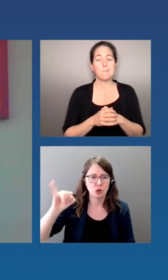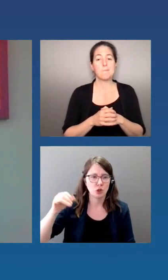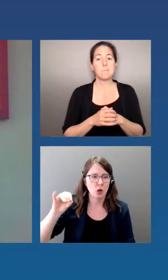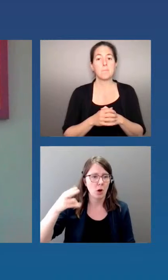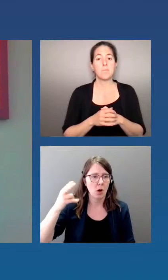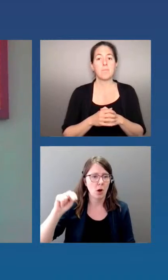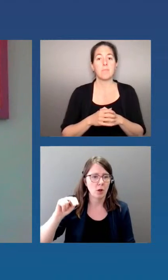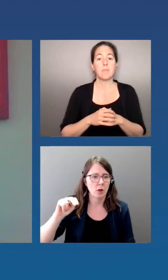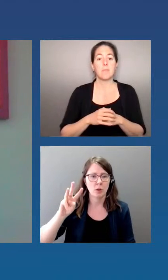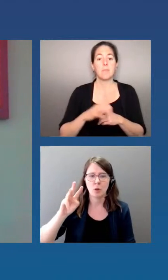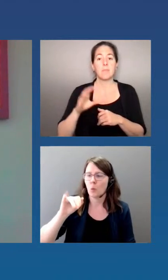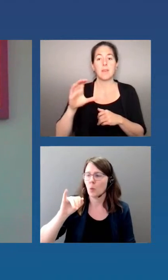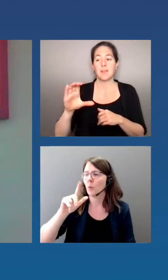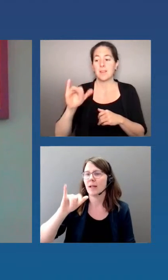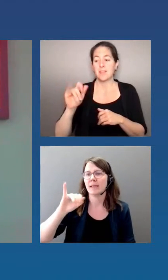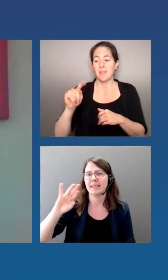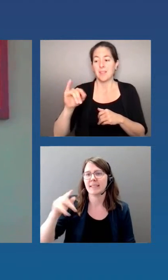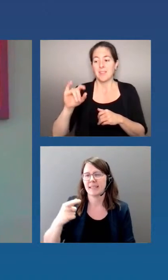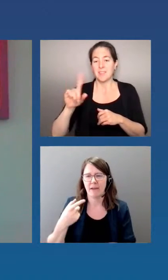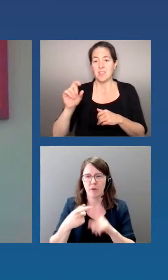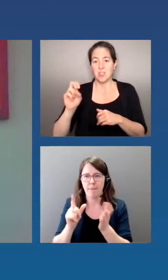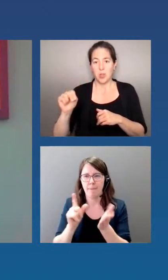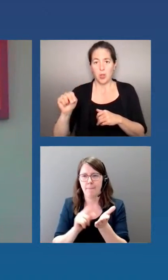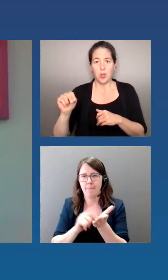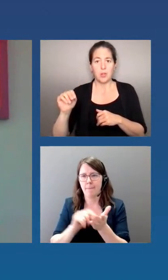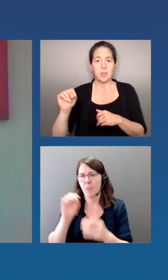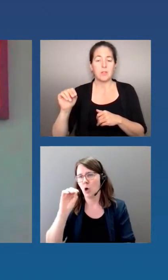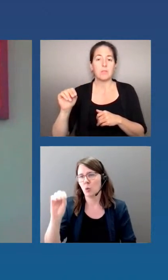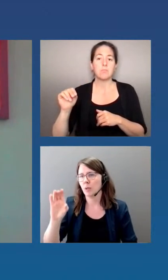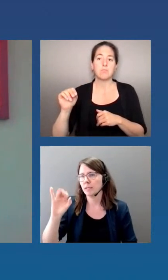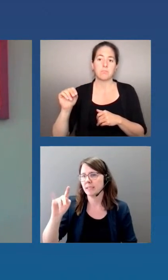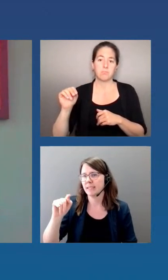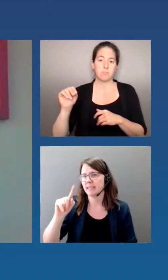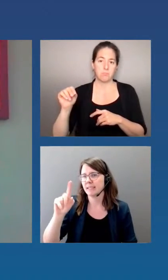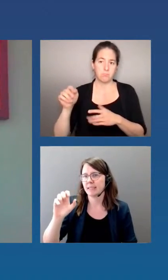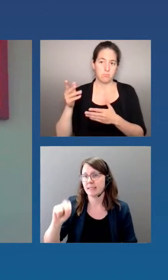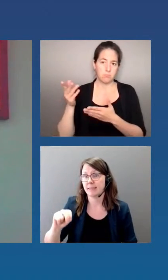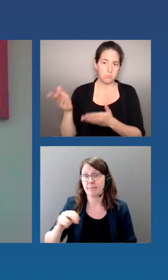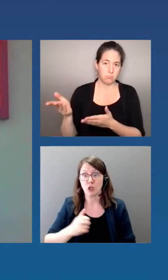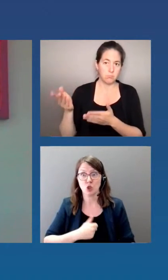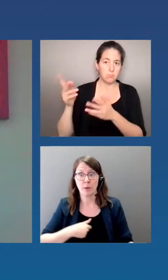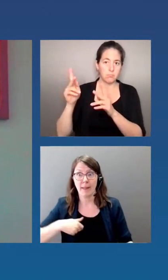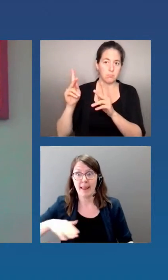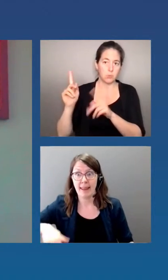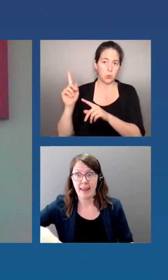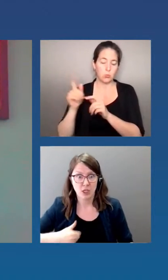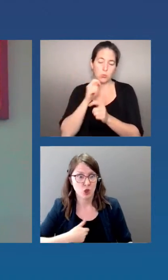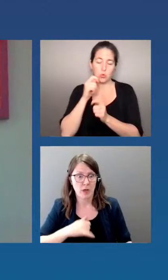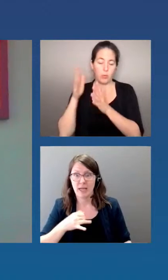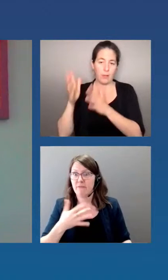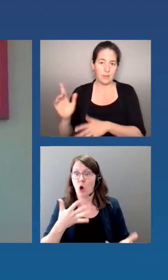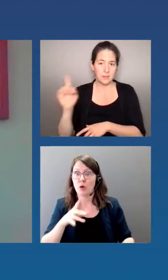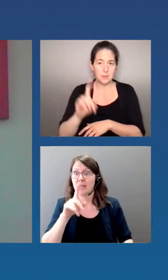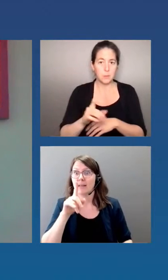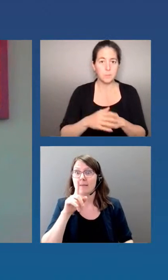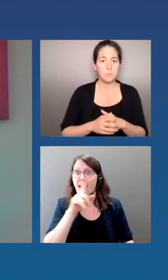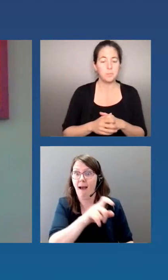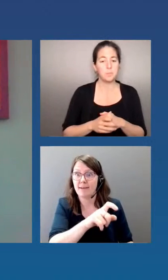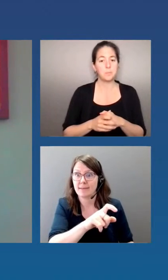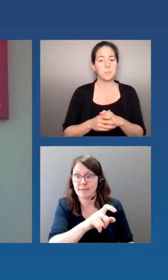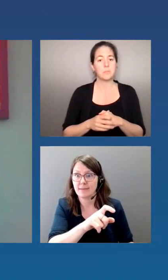have a question. Hey, Kina, thanks. Sorry about getting on late. And sorry if these questions have been asked, but Je suis désolé d'arriver en